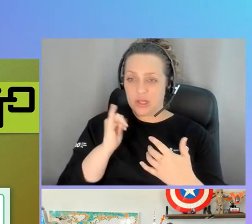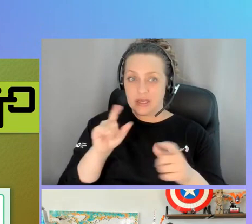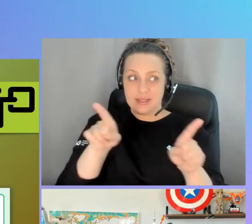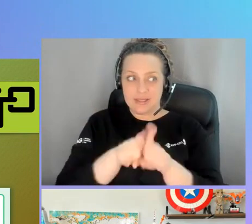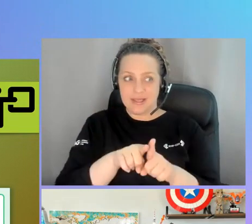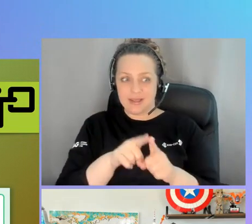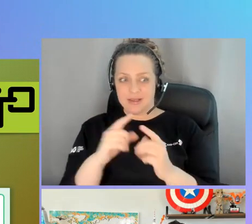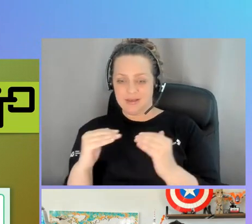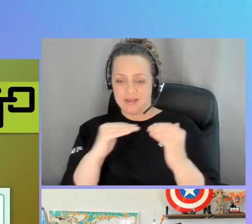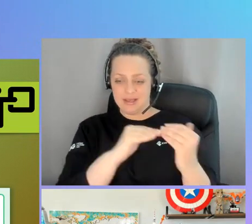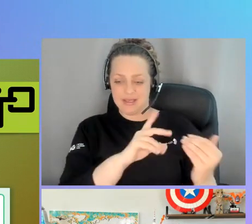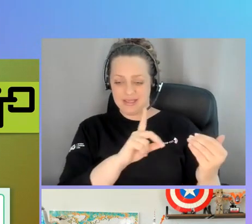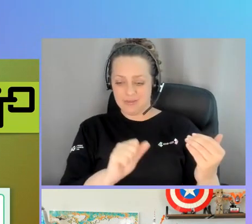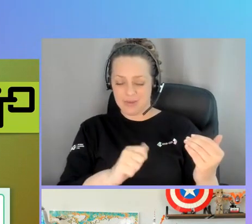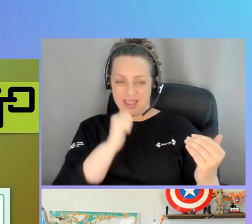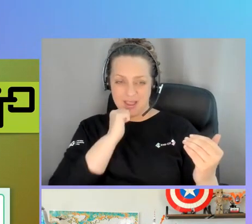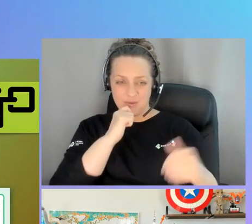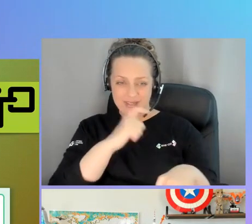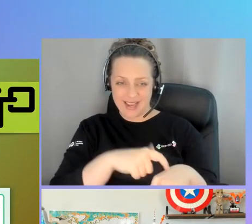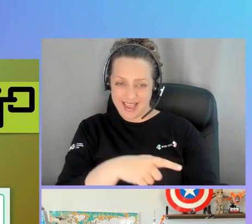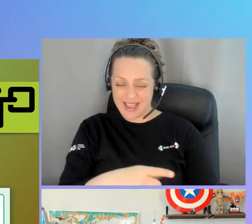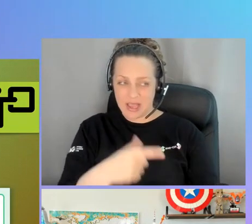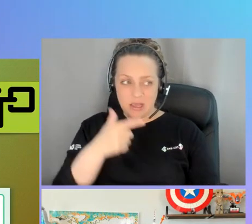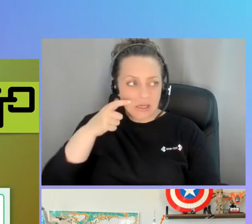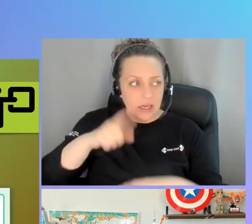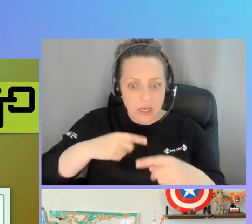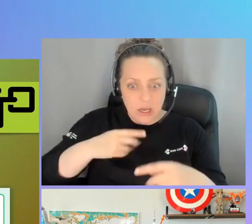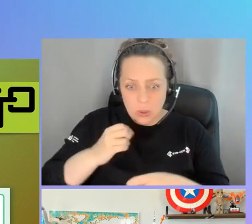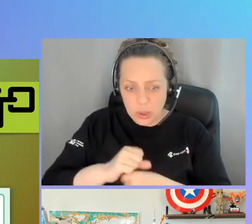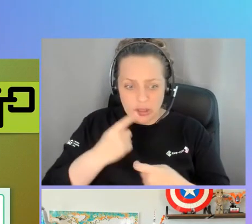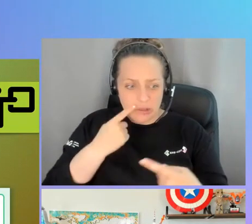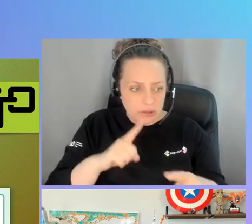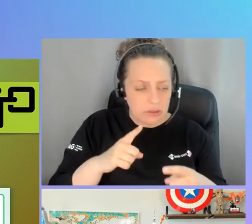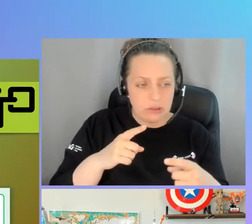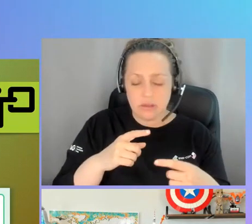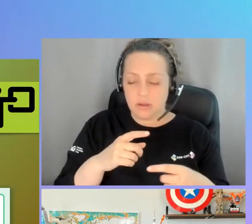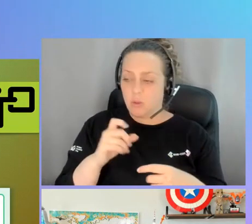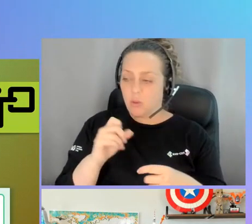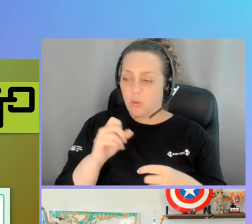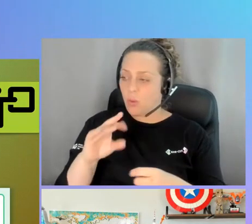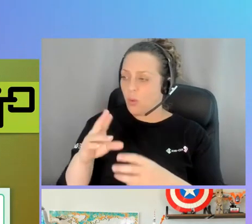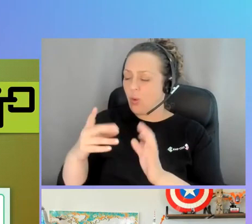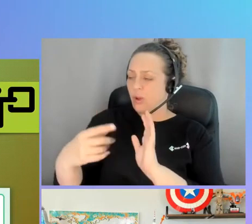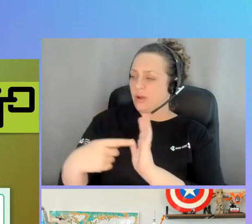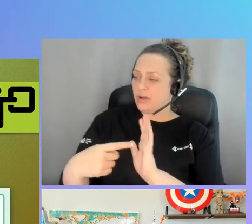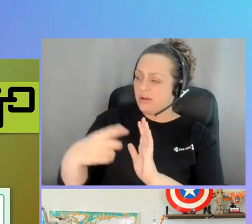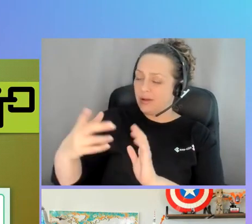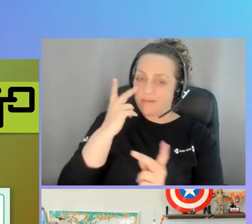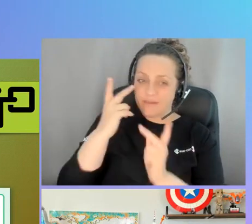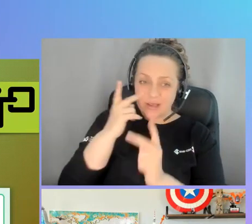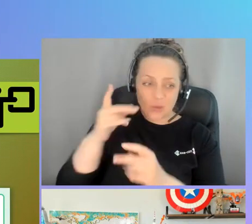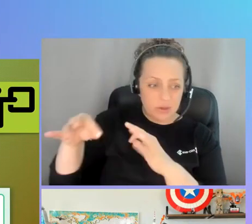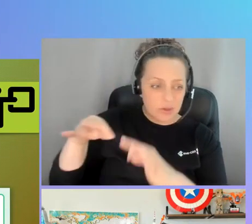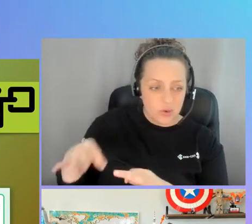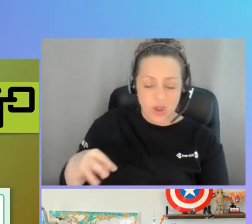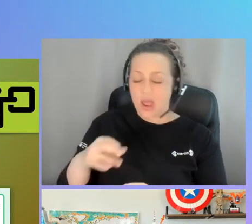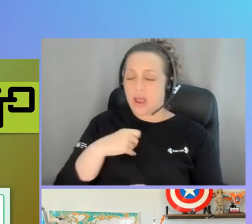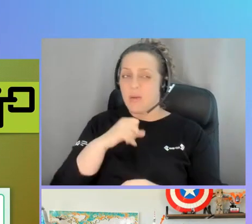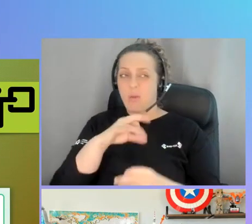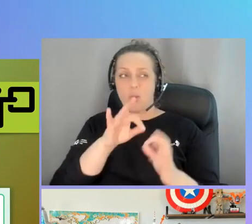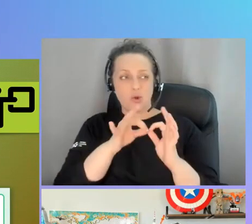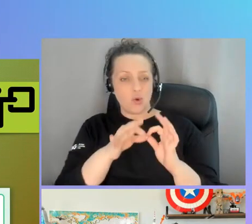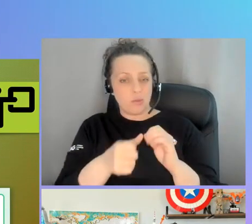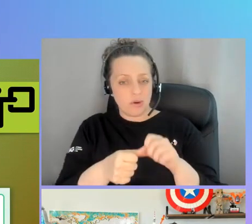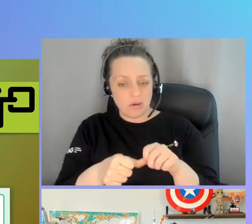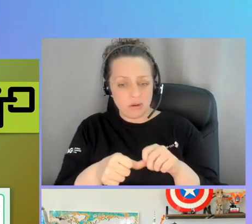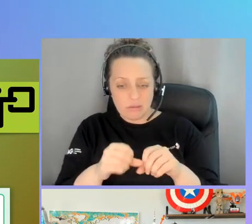like in almost every meeting they're in, right? If they don't have an interpreter, or visuals aren't being described, or whatever it